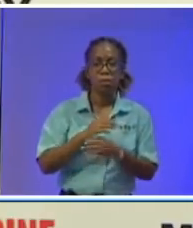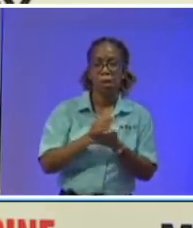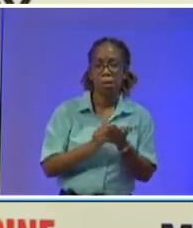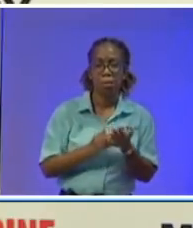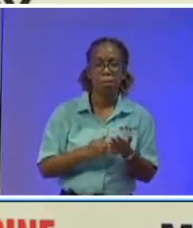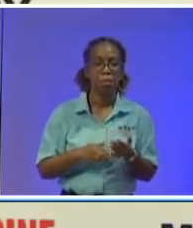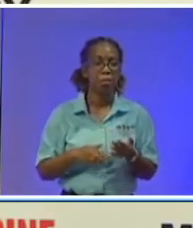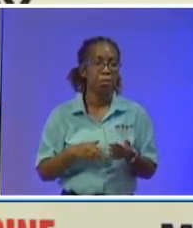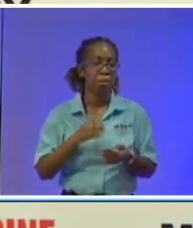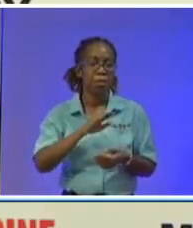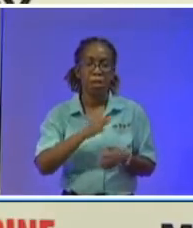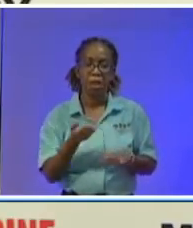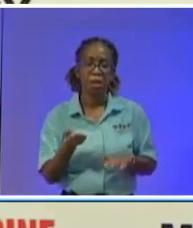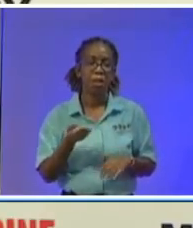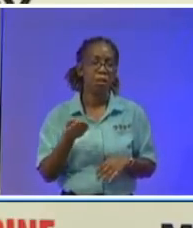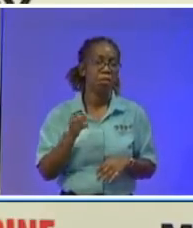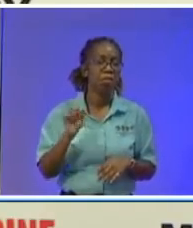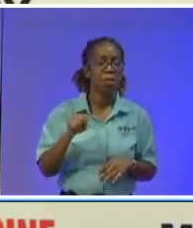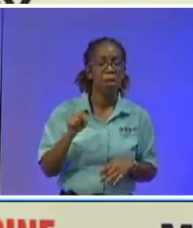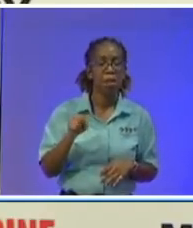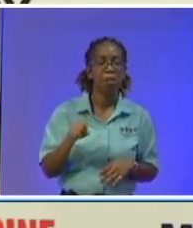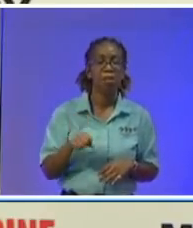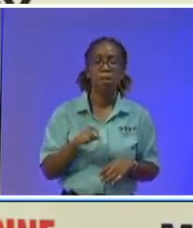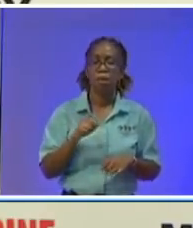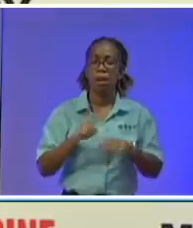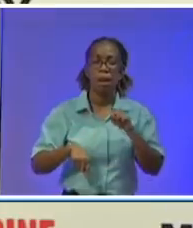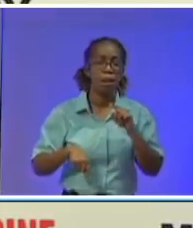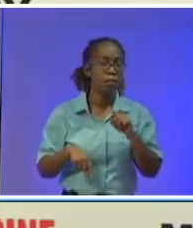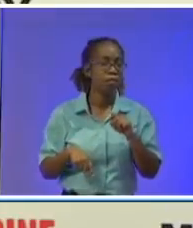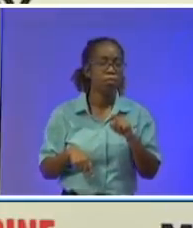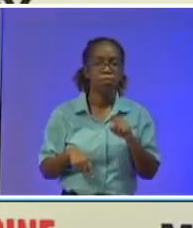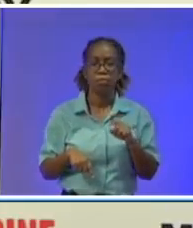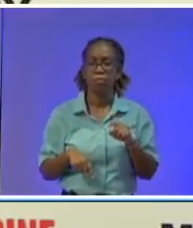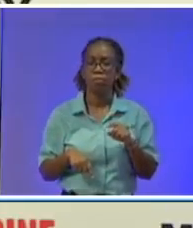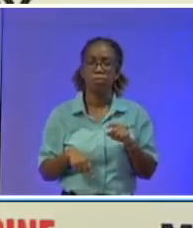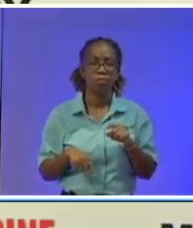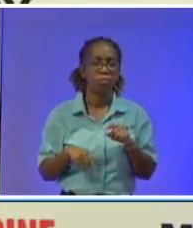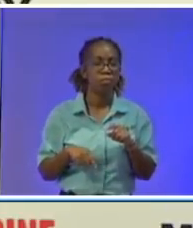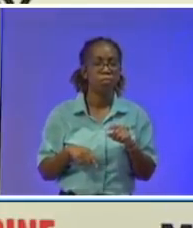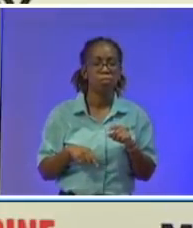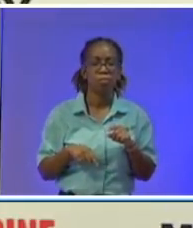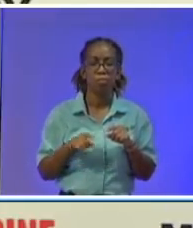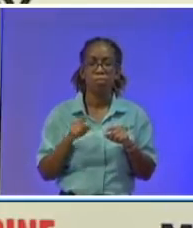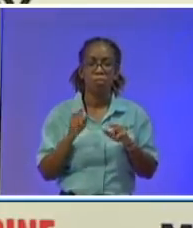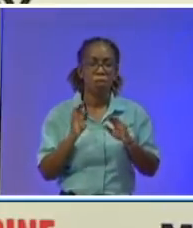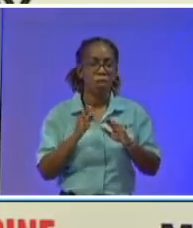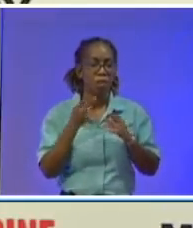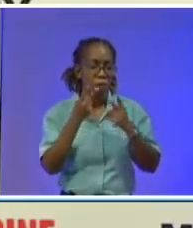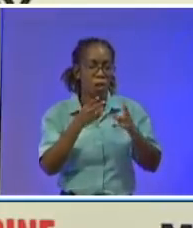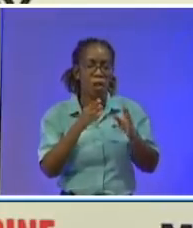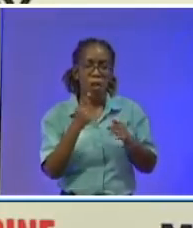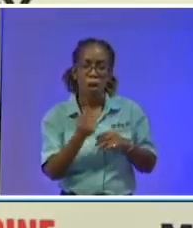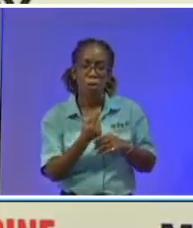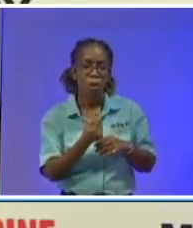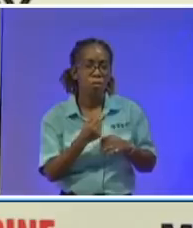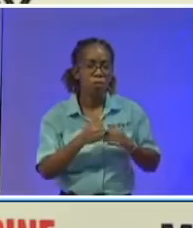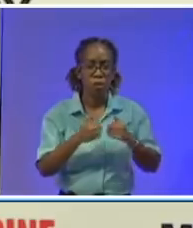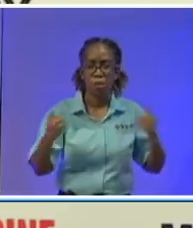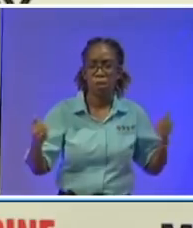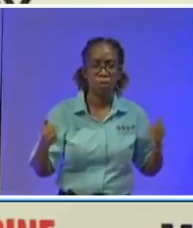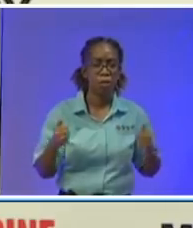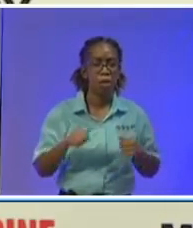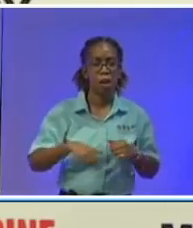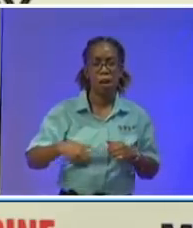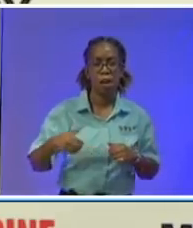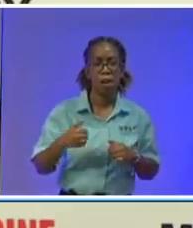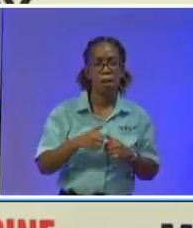in isolation in terms of what we can do at a population level, aside from highlighting what is happening. We need to view the